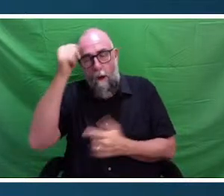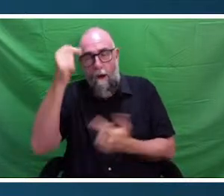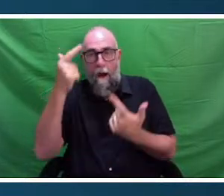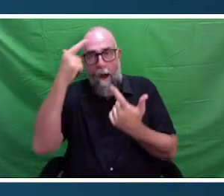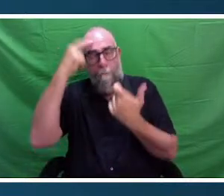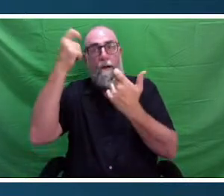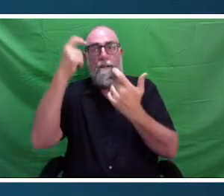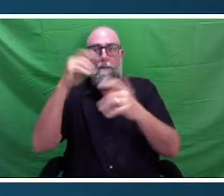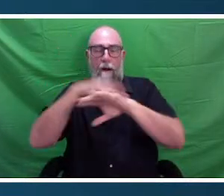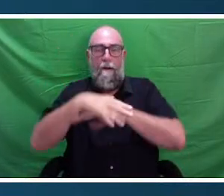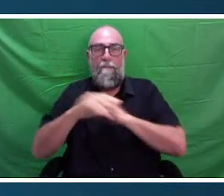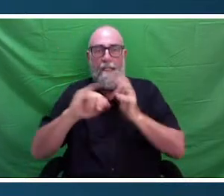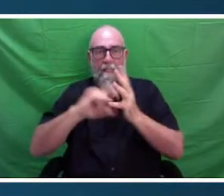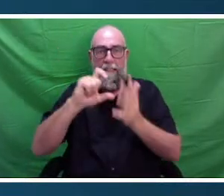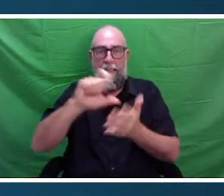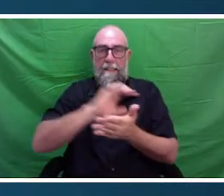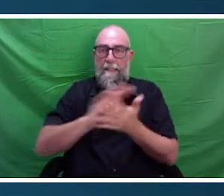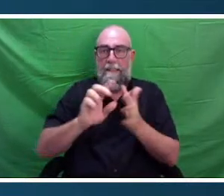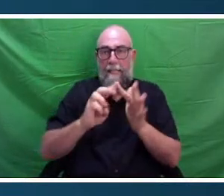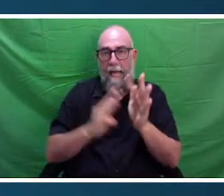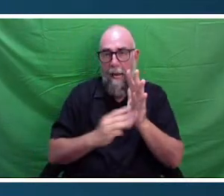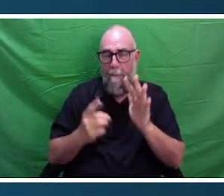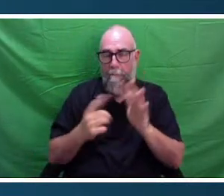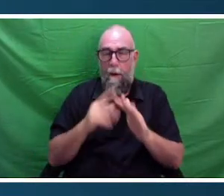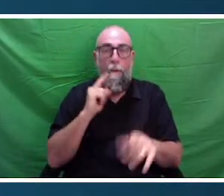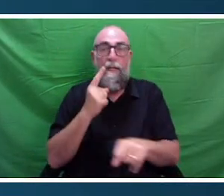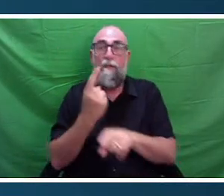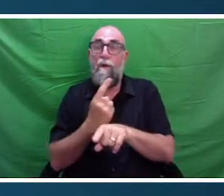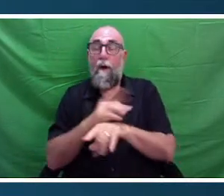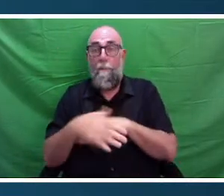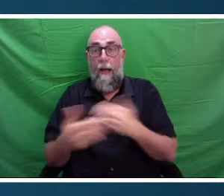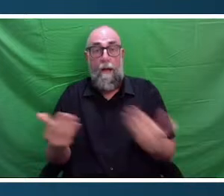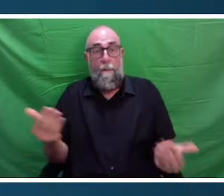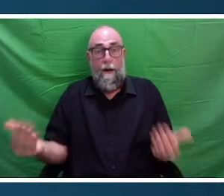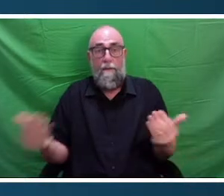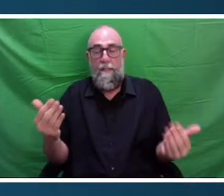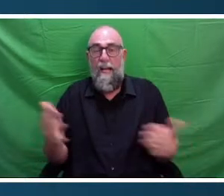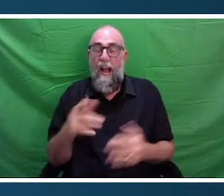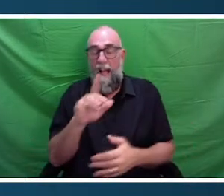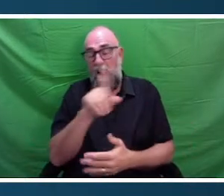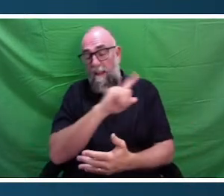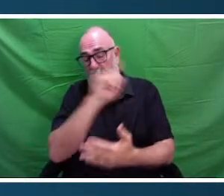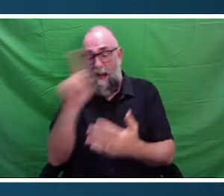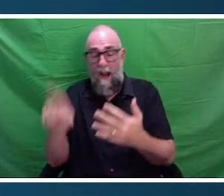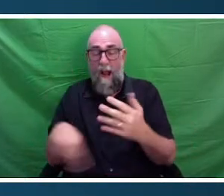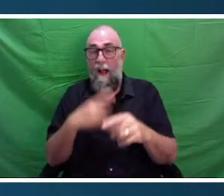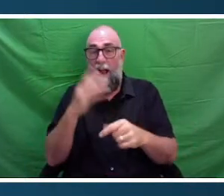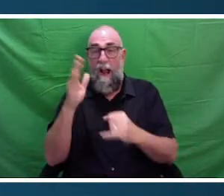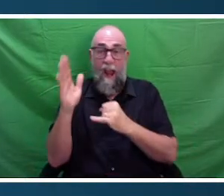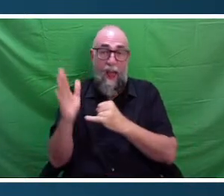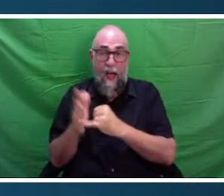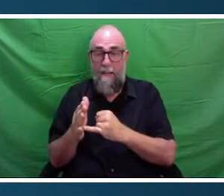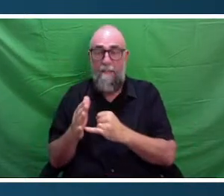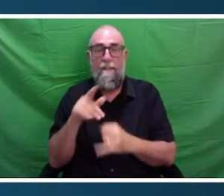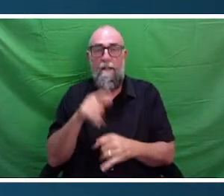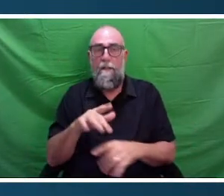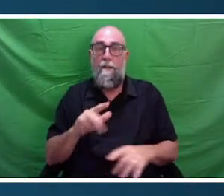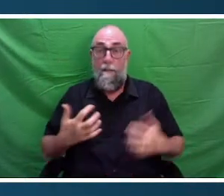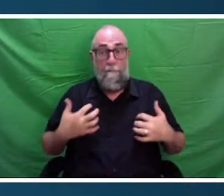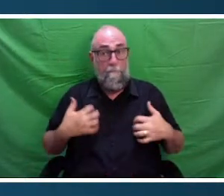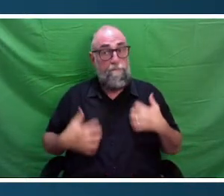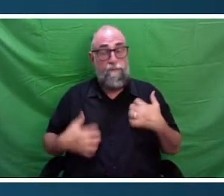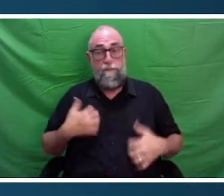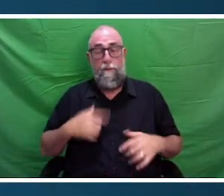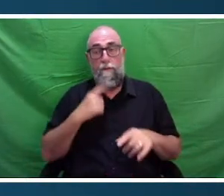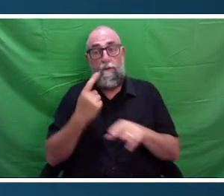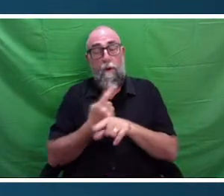remove biases when you might do such comparisons. And lastly, this is probably the most exciting part. It's the first wave of this project. It's designed to be a long-term thing